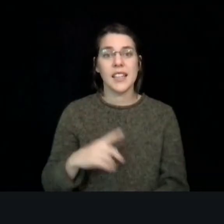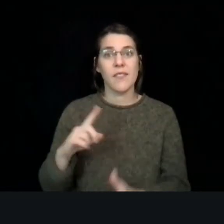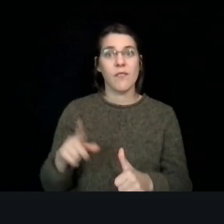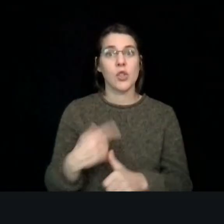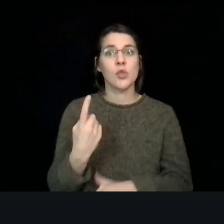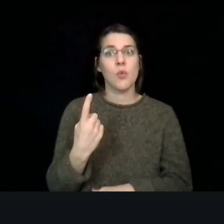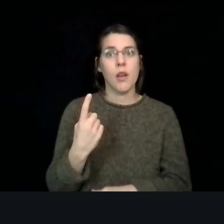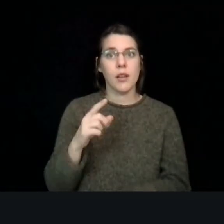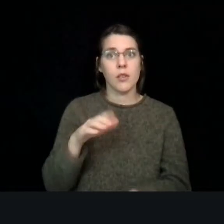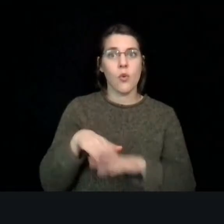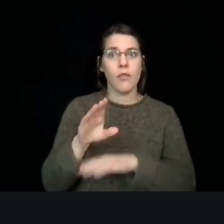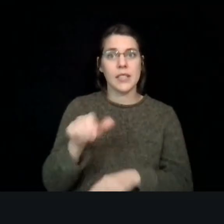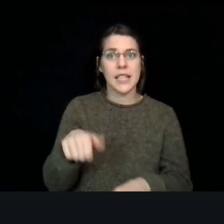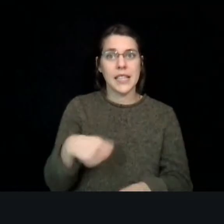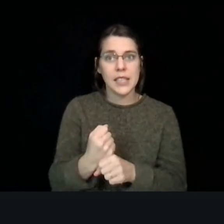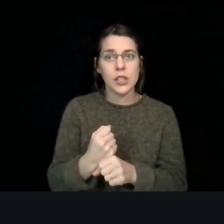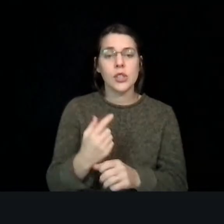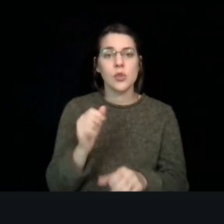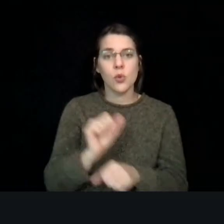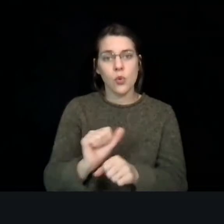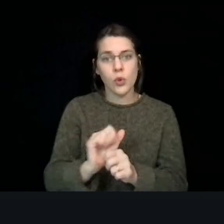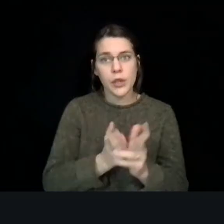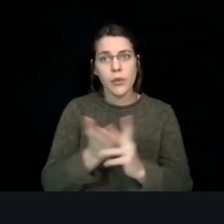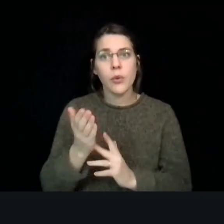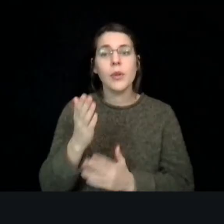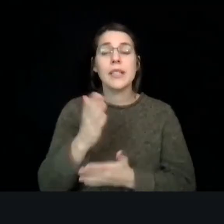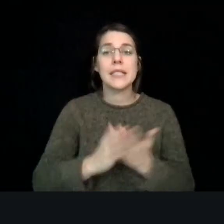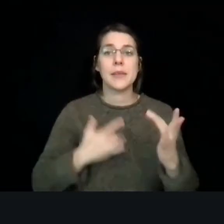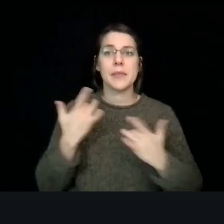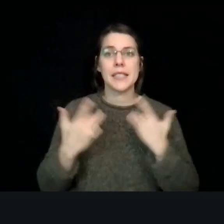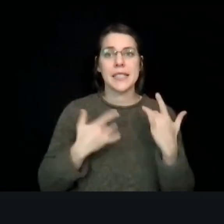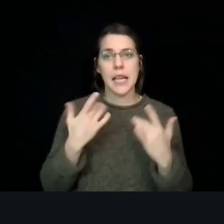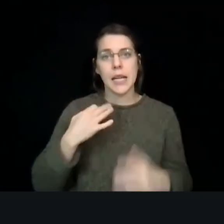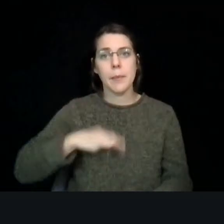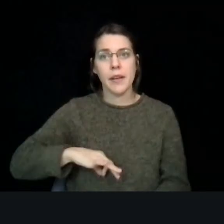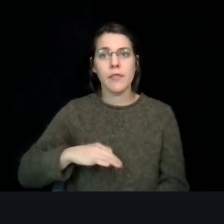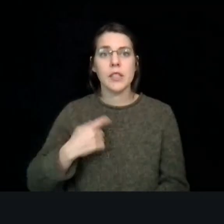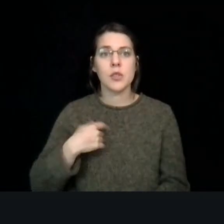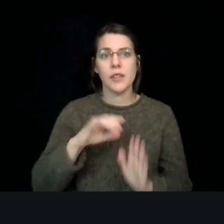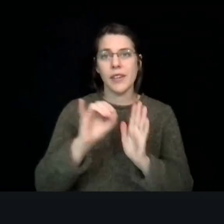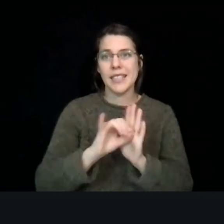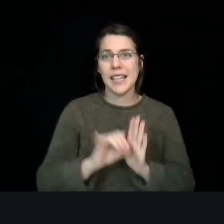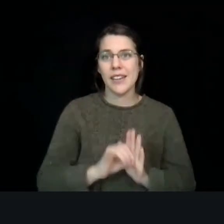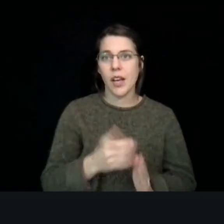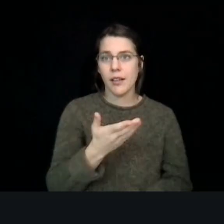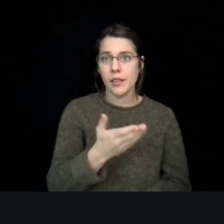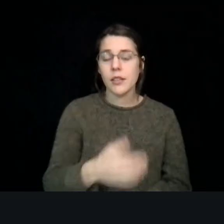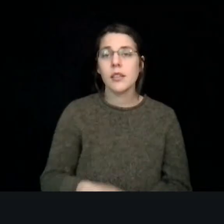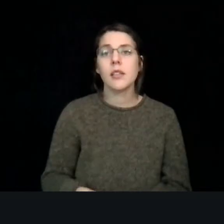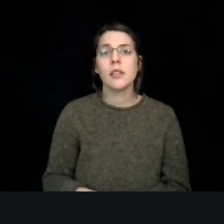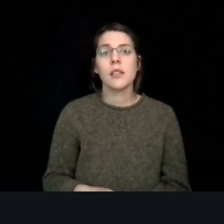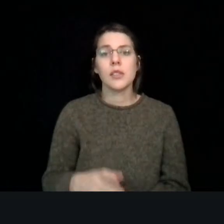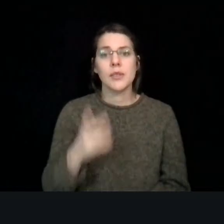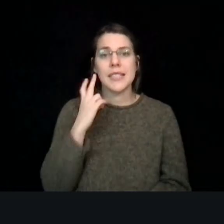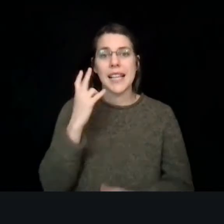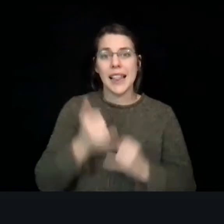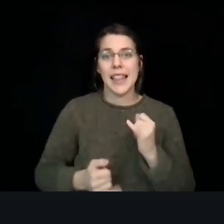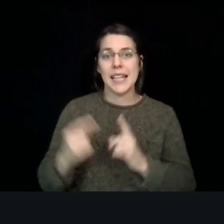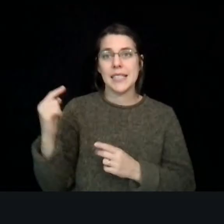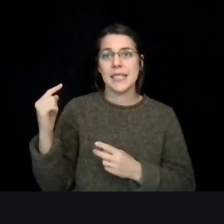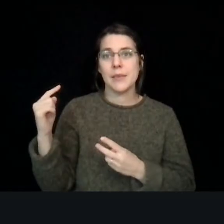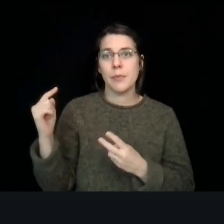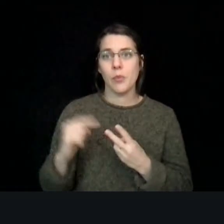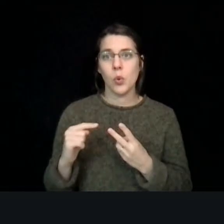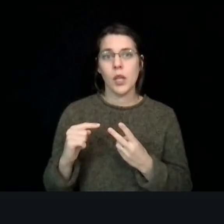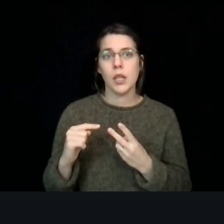been working through. There are some exciting benefits that we have identified here as well. As I mentioned, you'll see as the last bullet, we are continuing to work